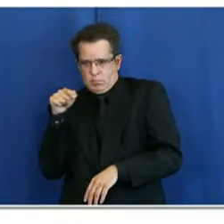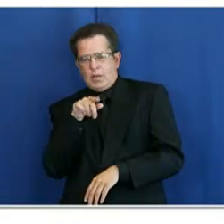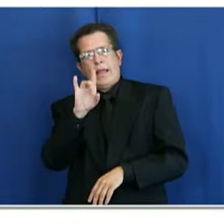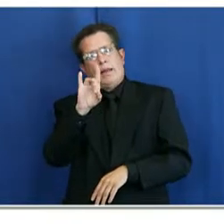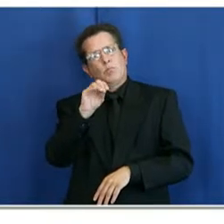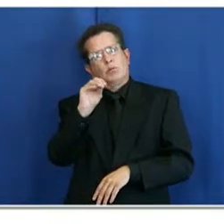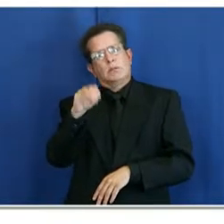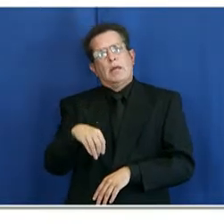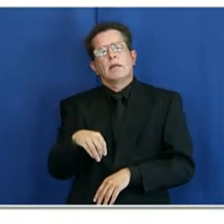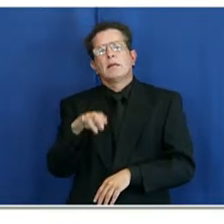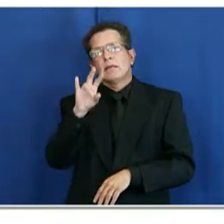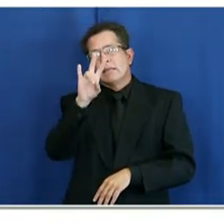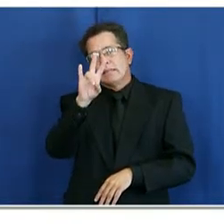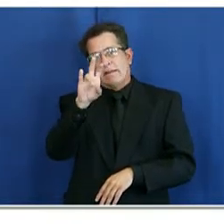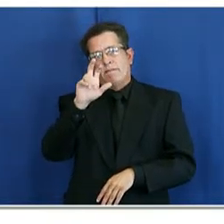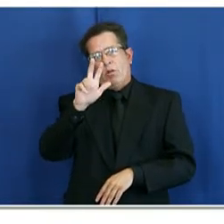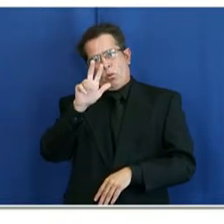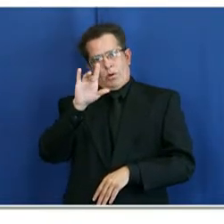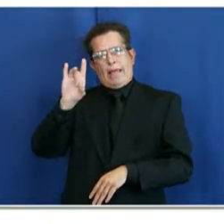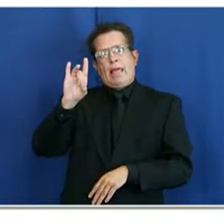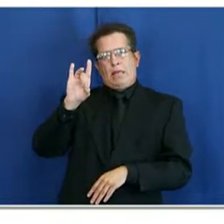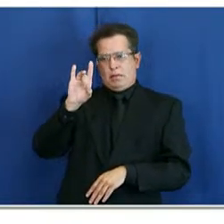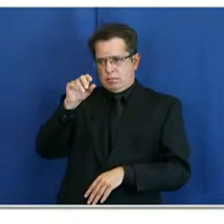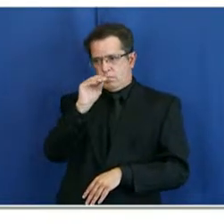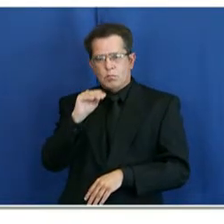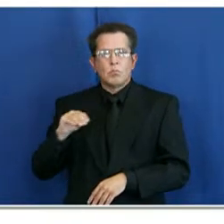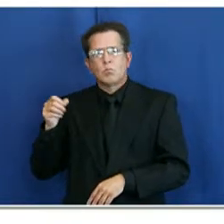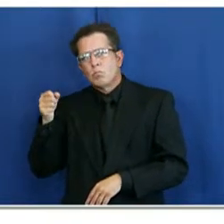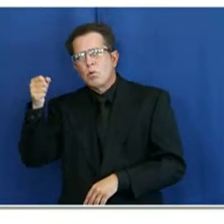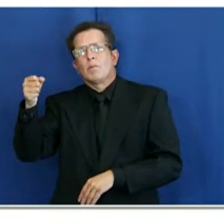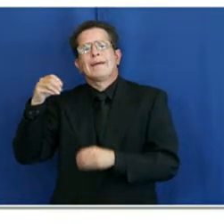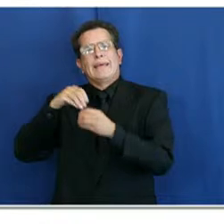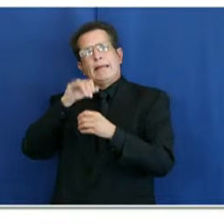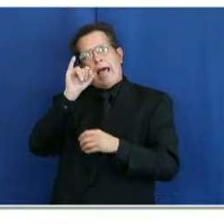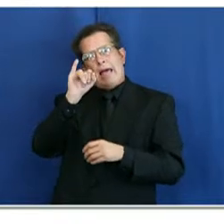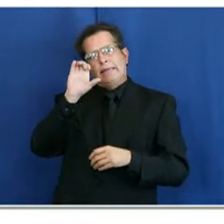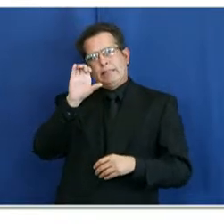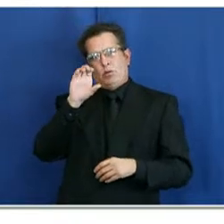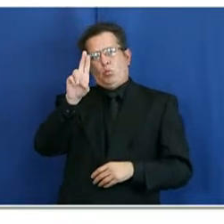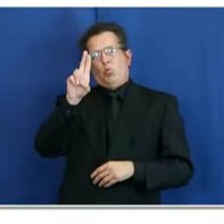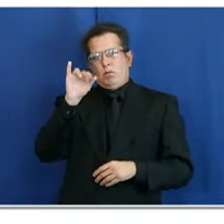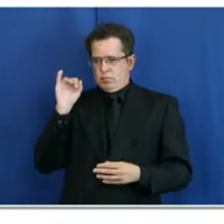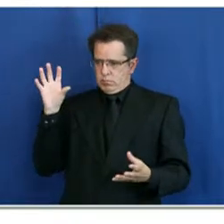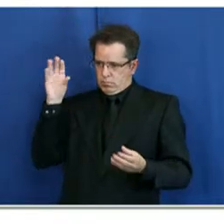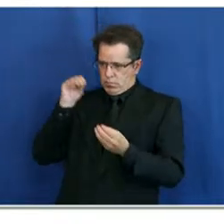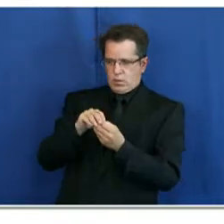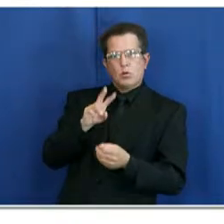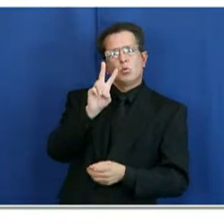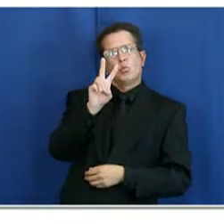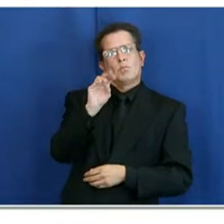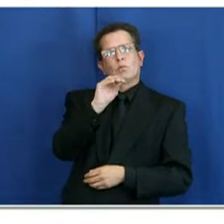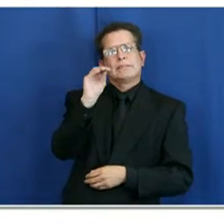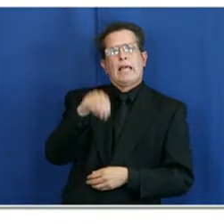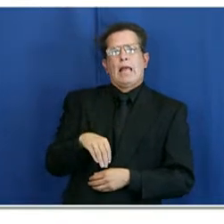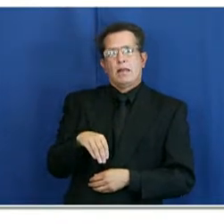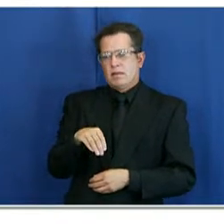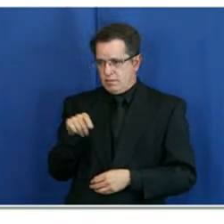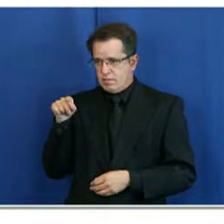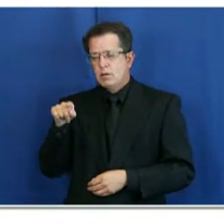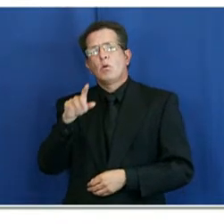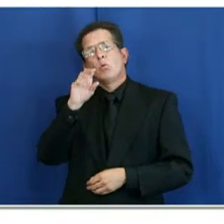that number, 738 have been admitted to the ICU, and this number is 2% of the total number of cases